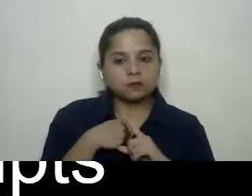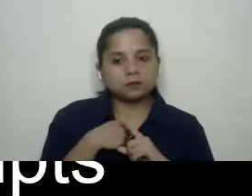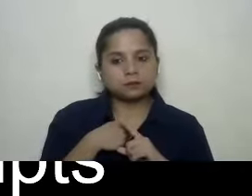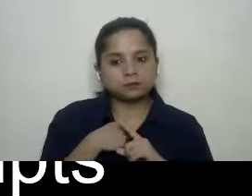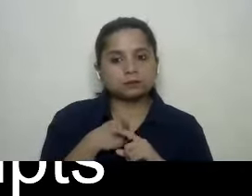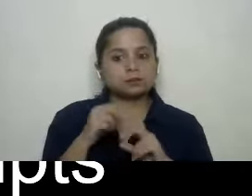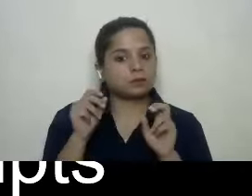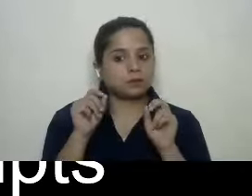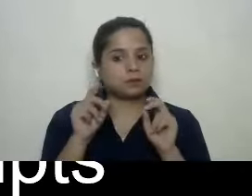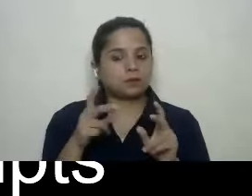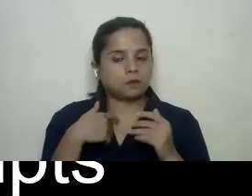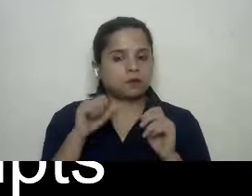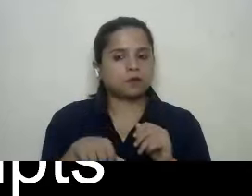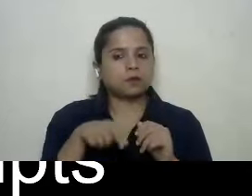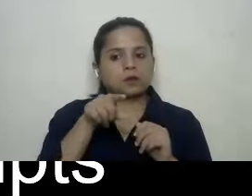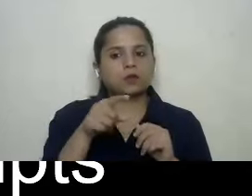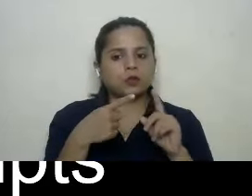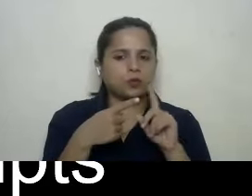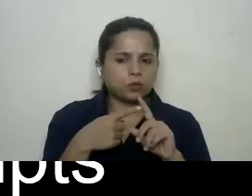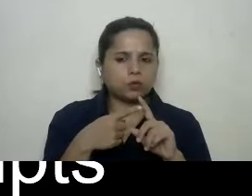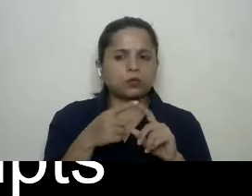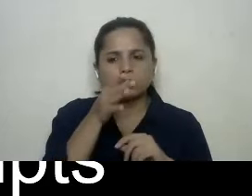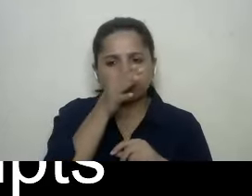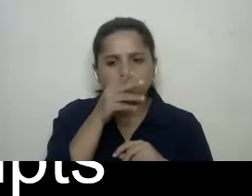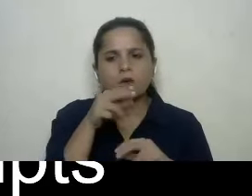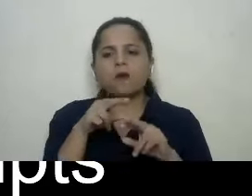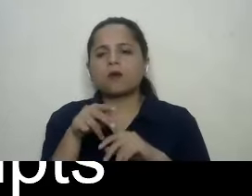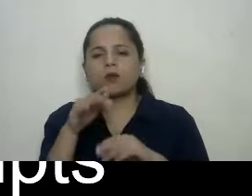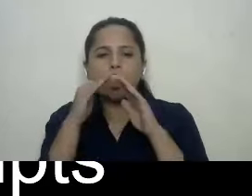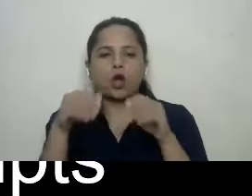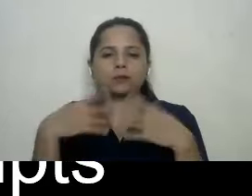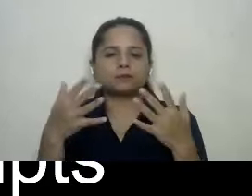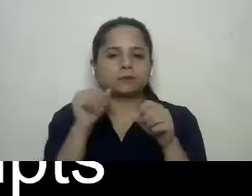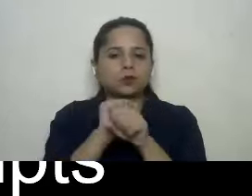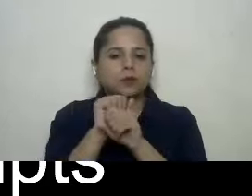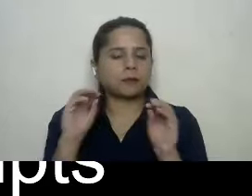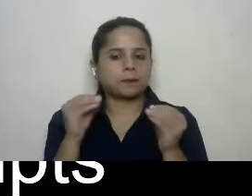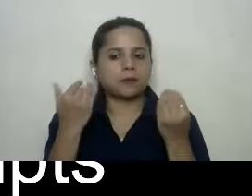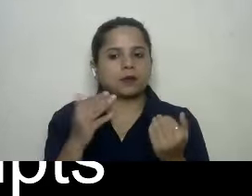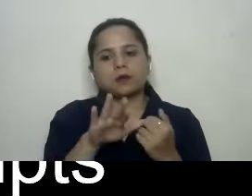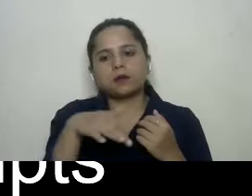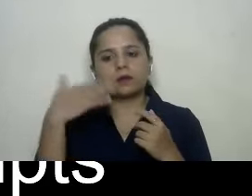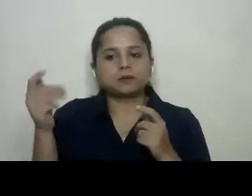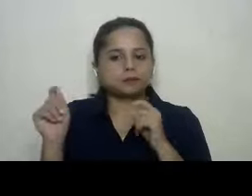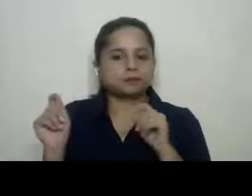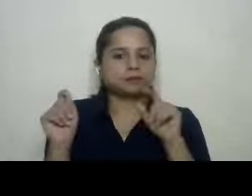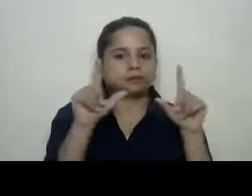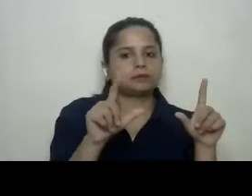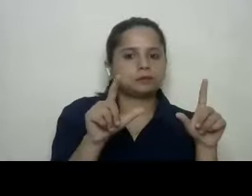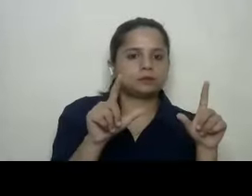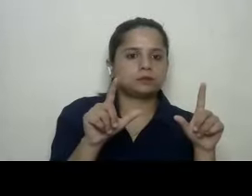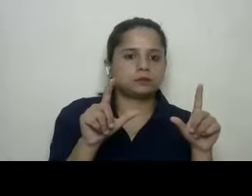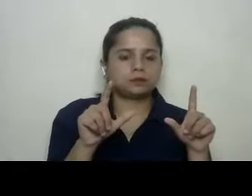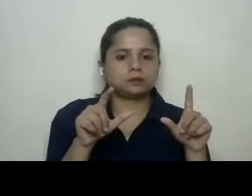Okay, so we can skip the true and false, and that can be given as a home task. Let's go to the next